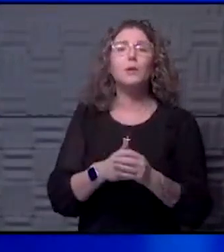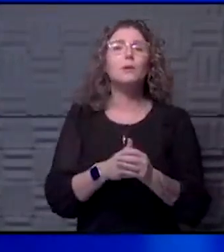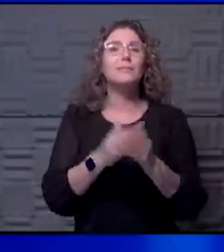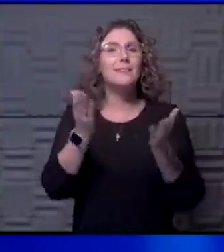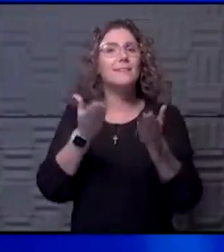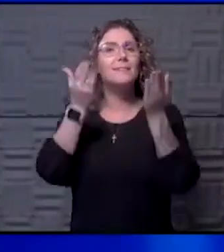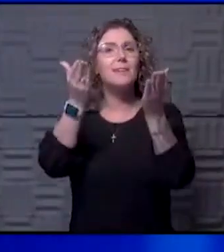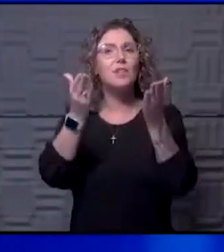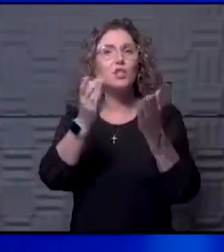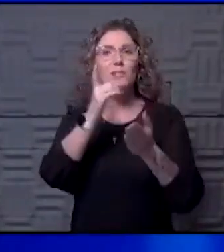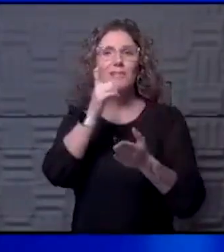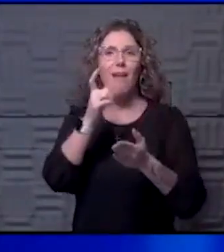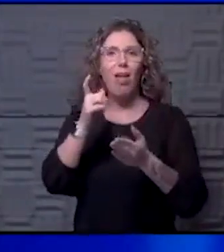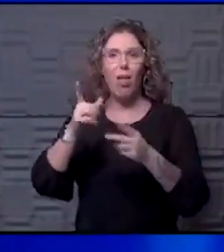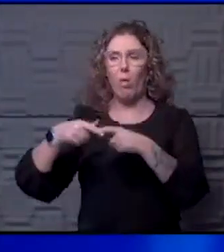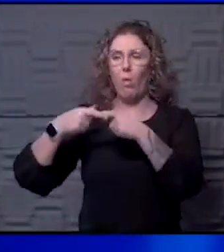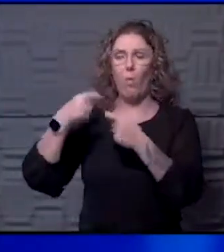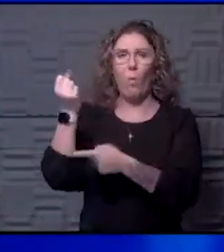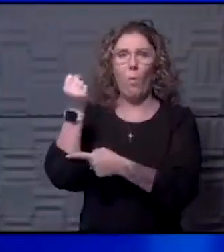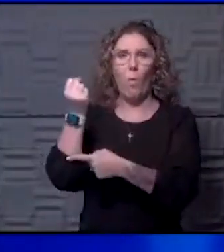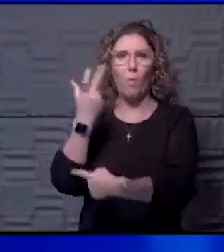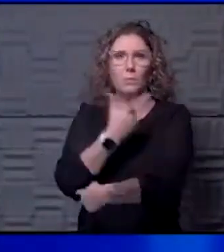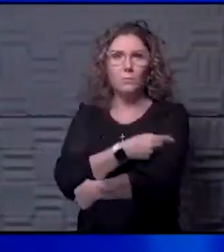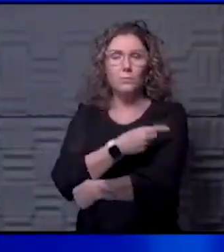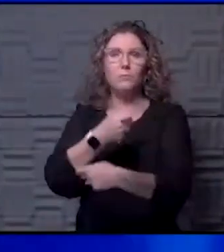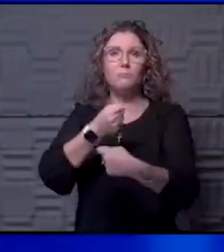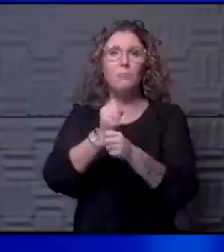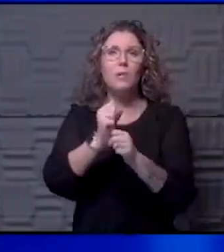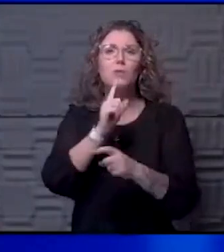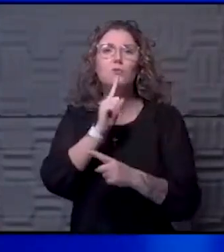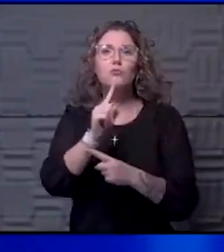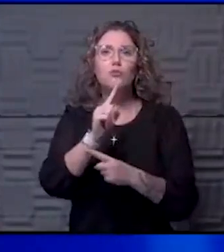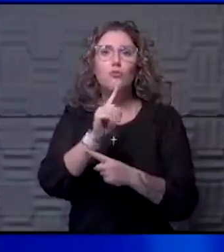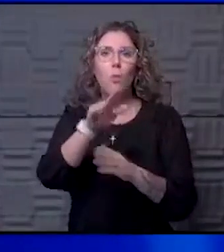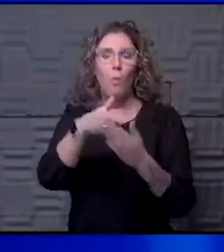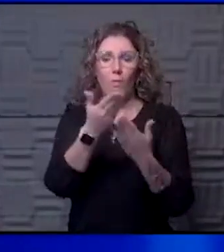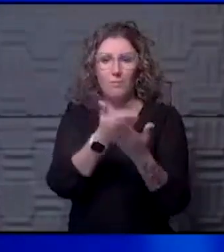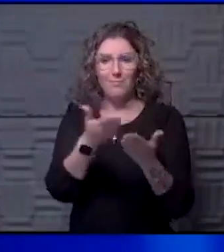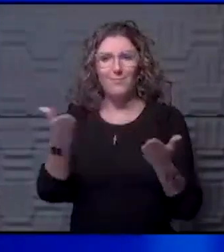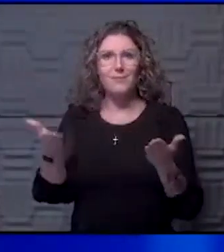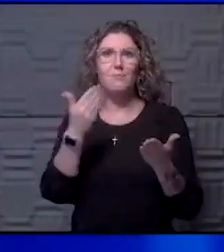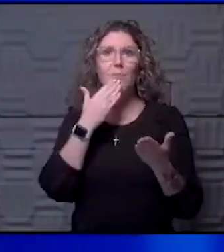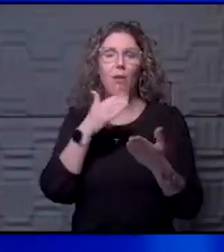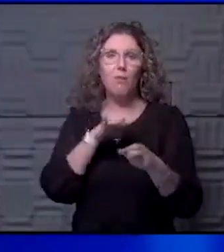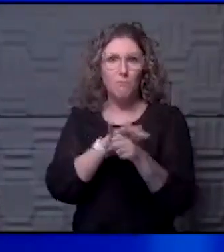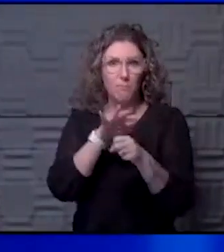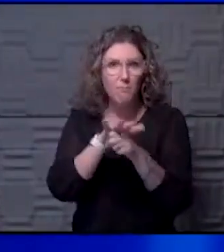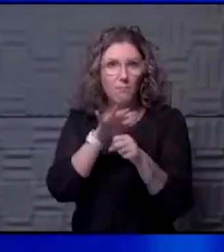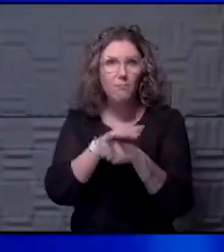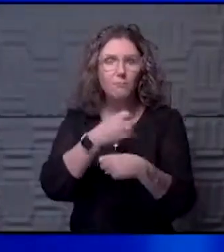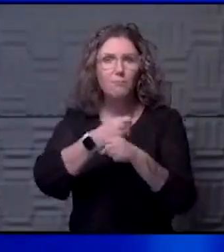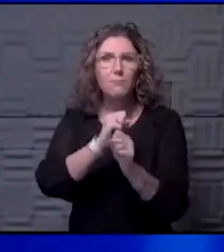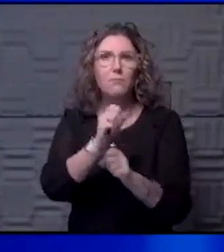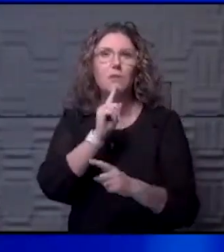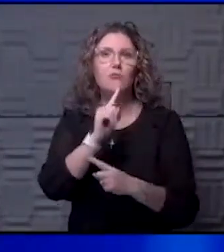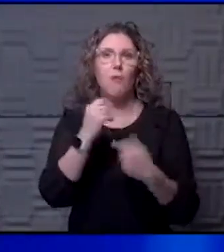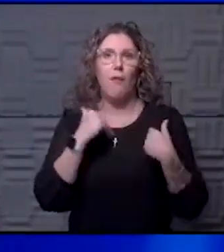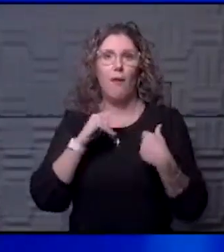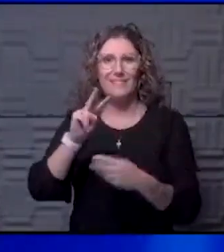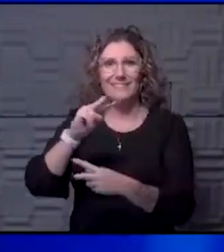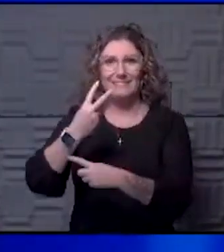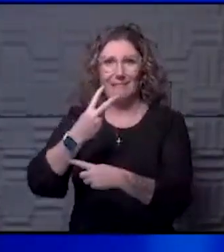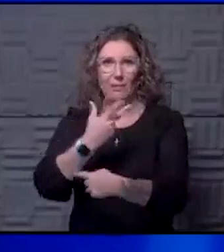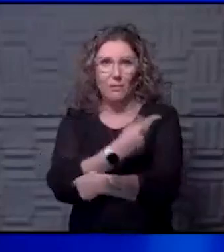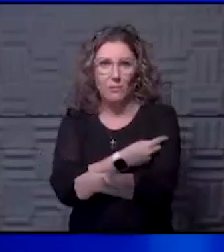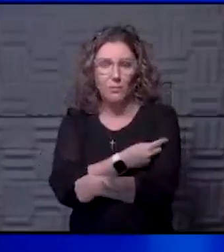would be that we won't hold doses back, and we will make sure that the supply chain is adequate to ensure second doses for